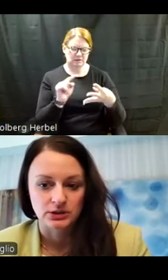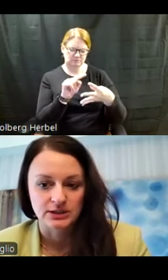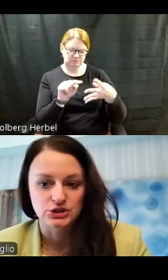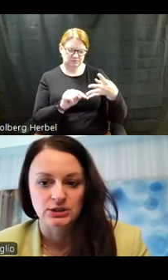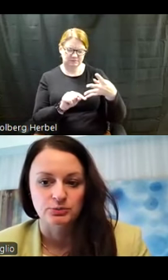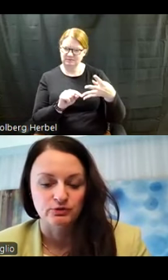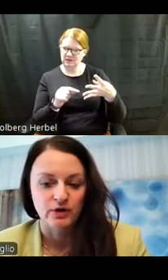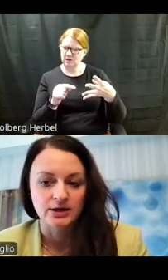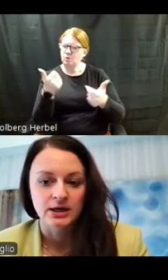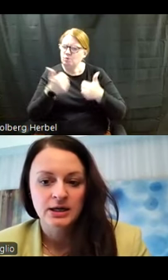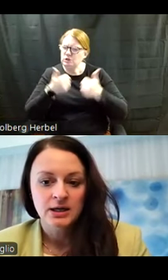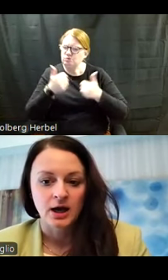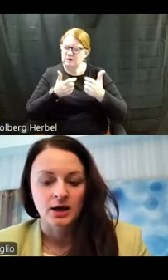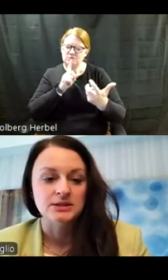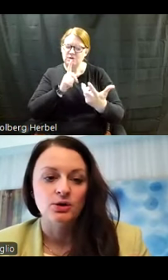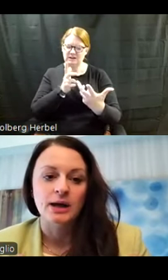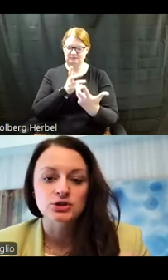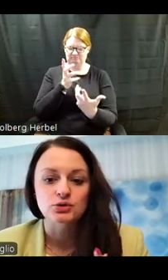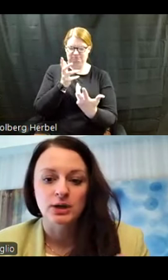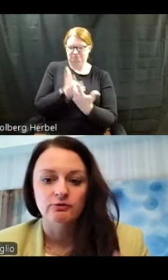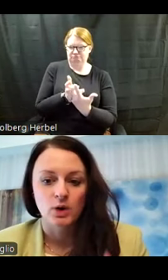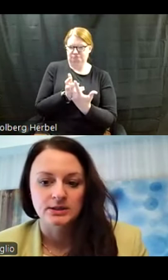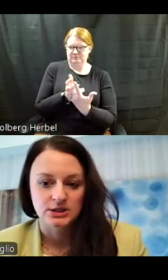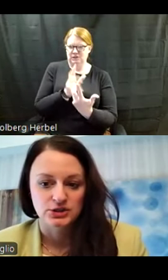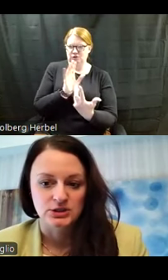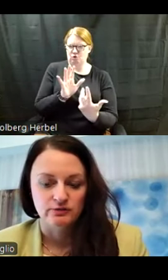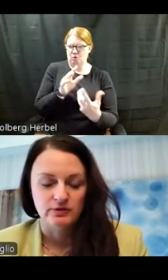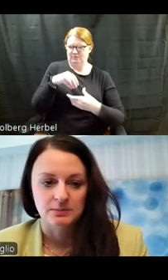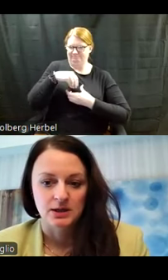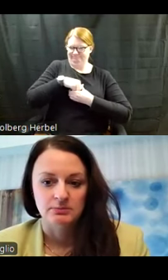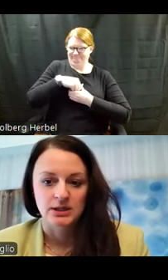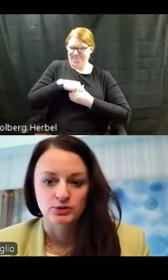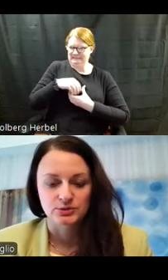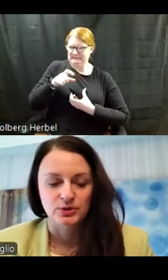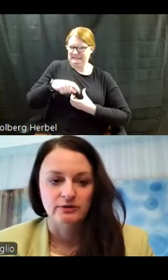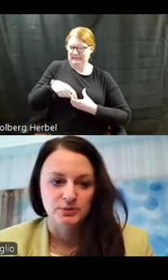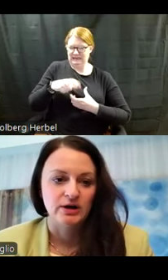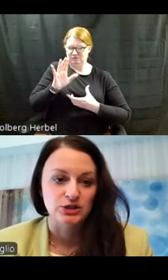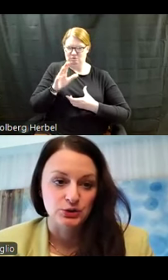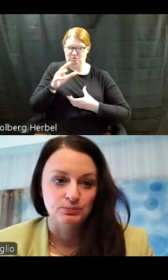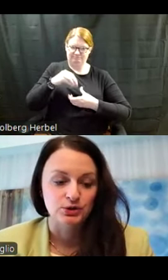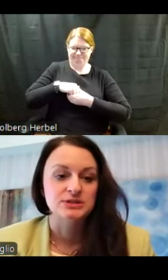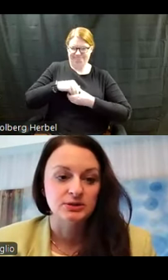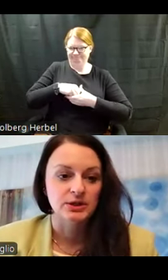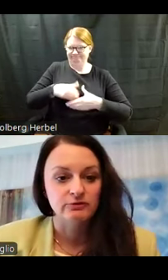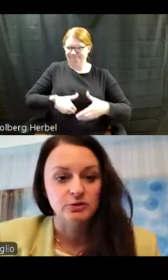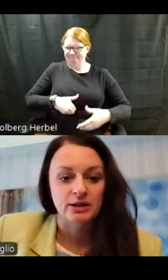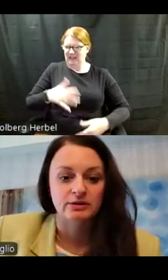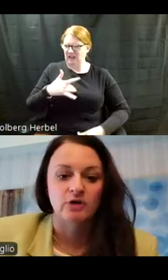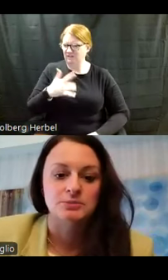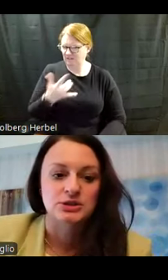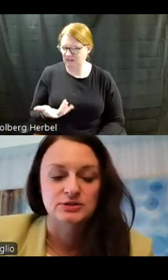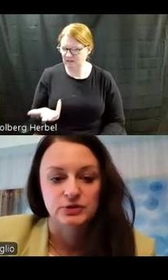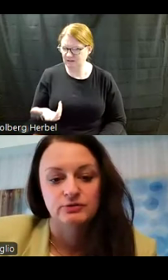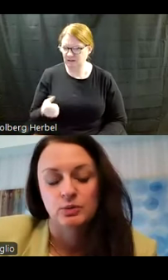or clinician or provider. And so I do kind of want to touch on each of them in order to provide you personally with kind of a breadth